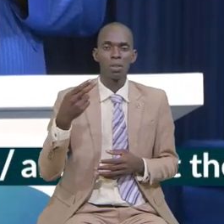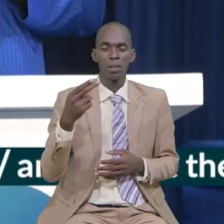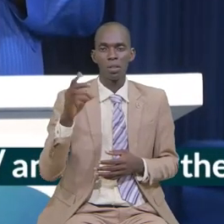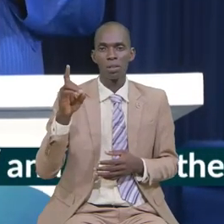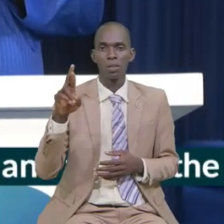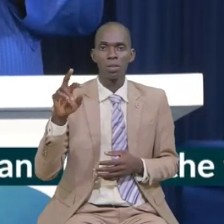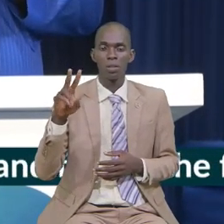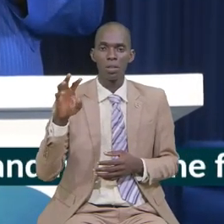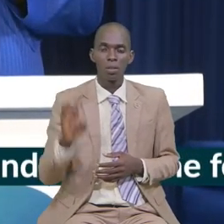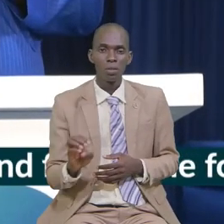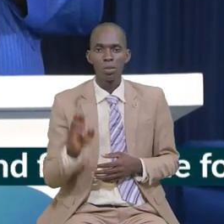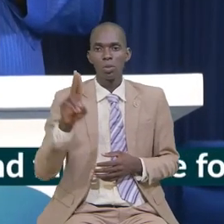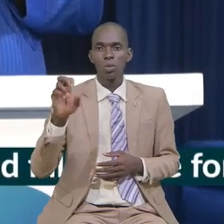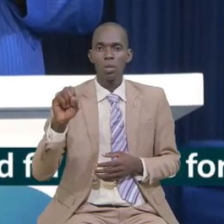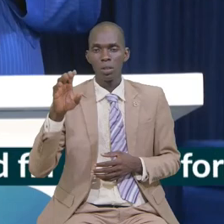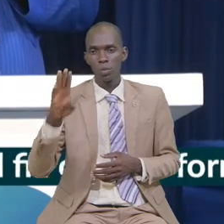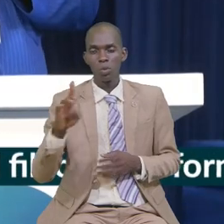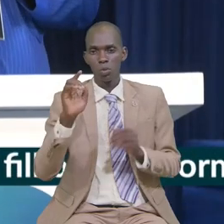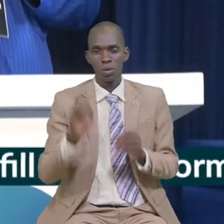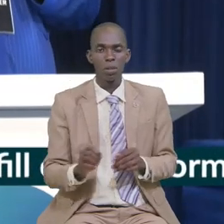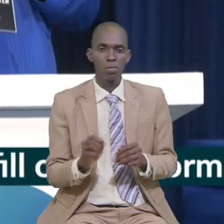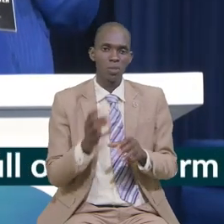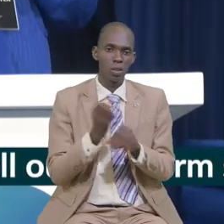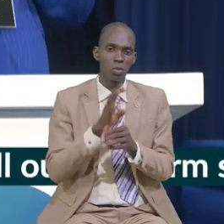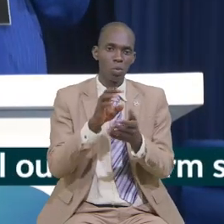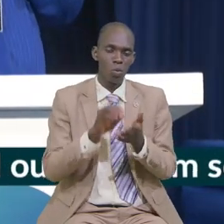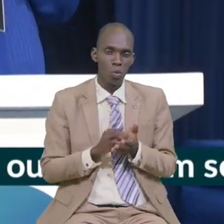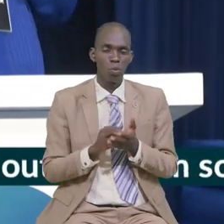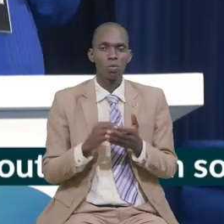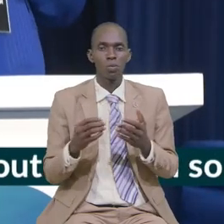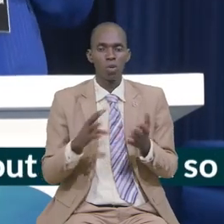the Life Media Sales stand for your copies.